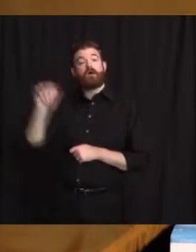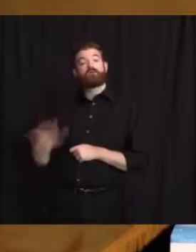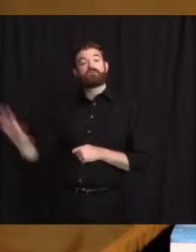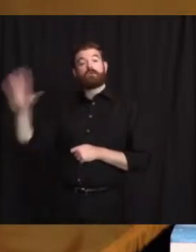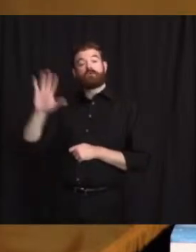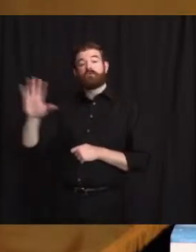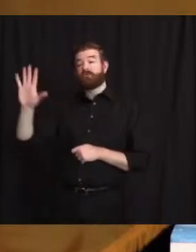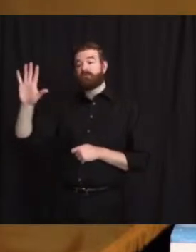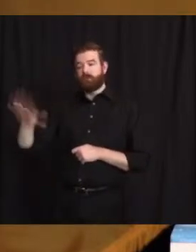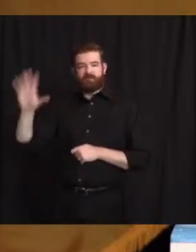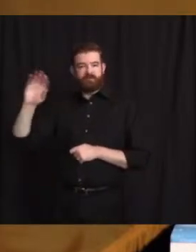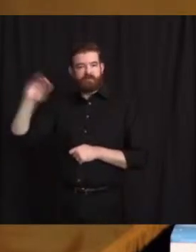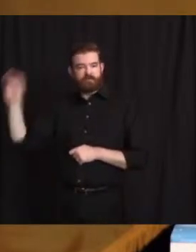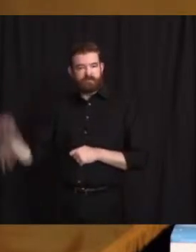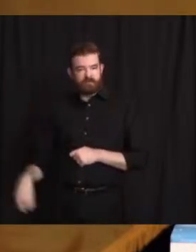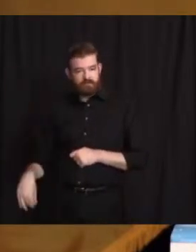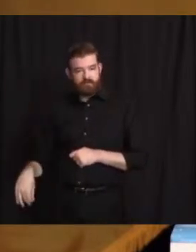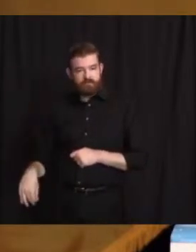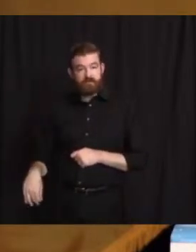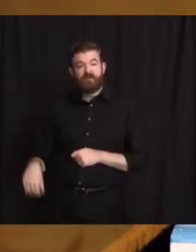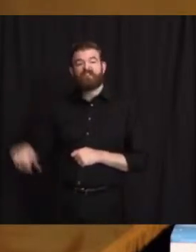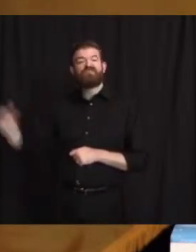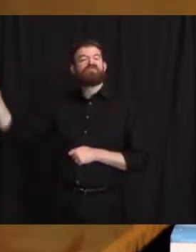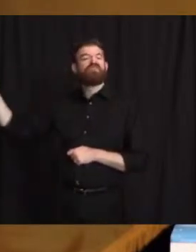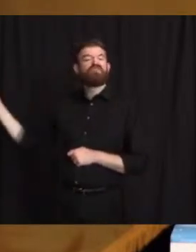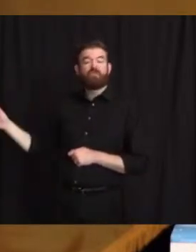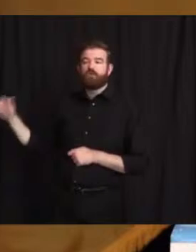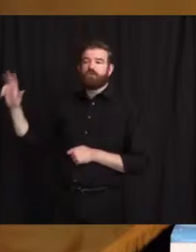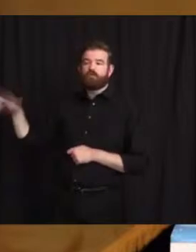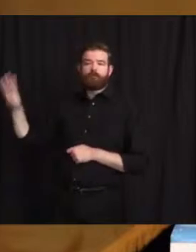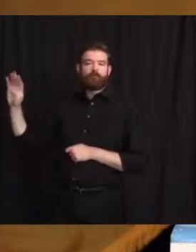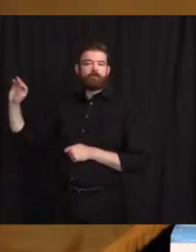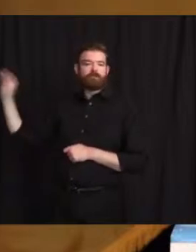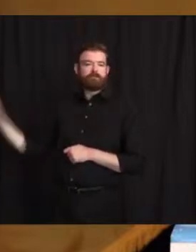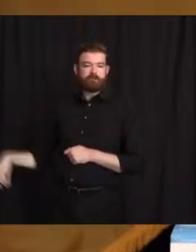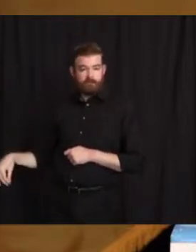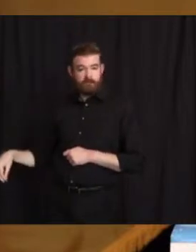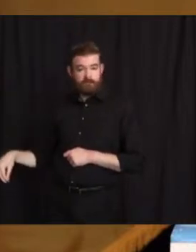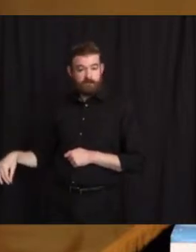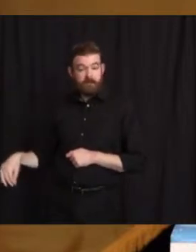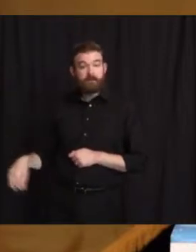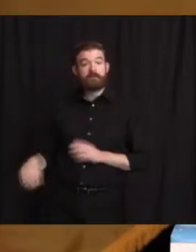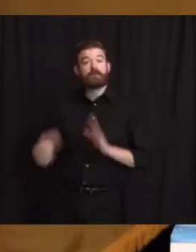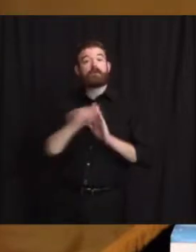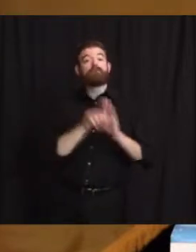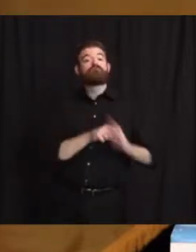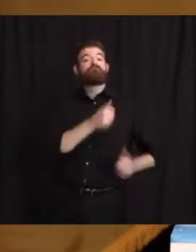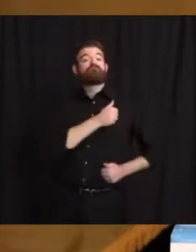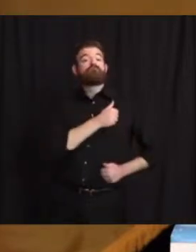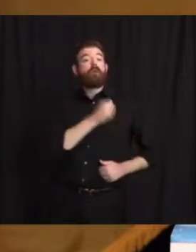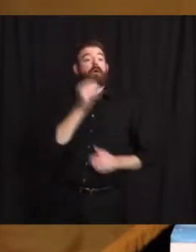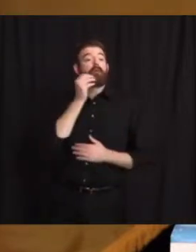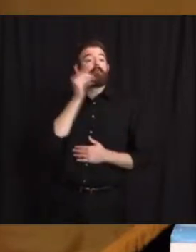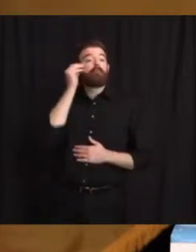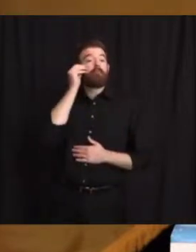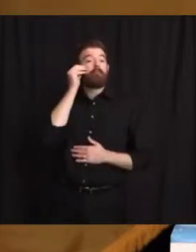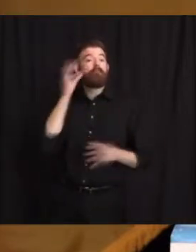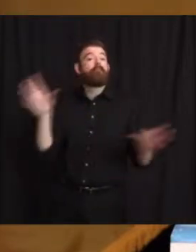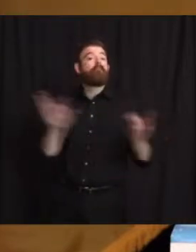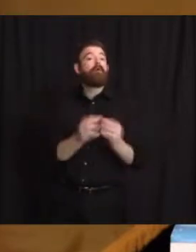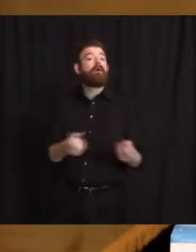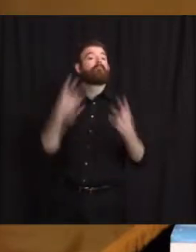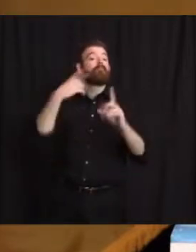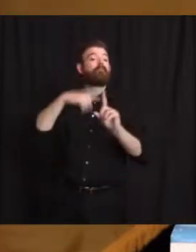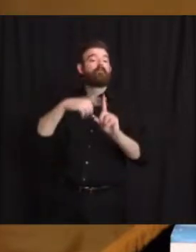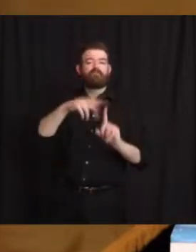3.4. The state's veteran homes report similar to yesterday, 381 residents testing positive,